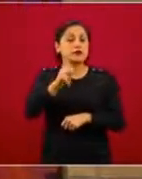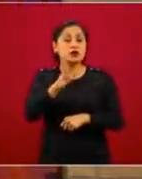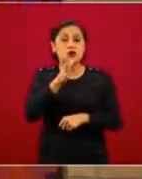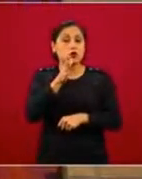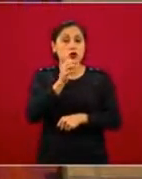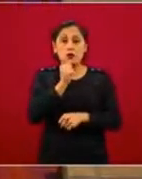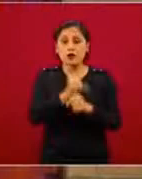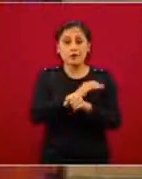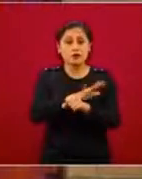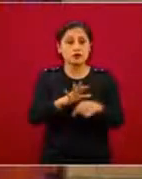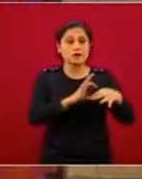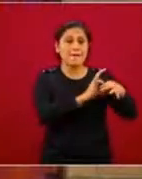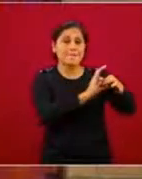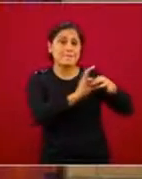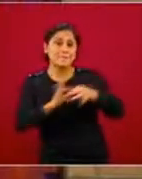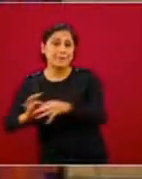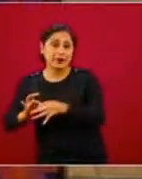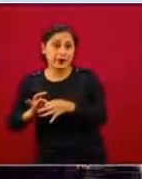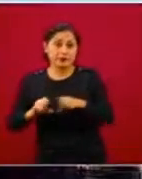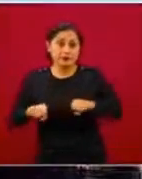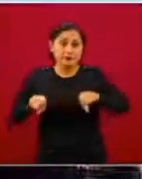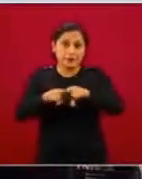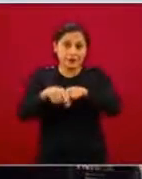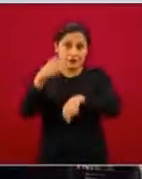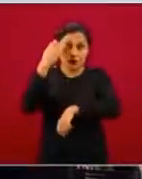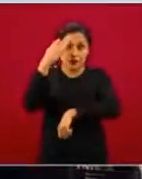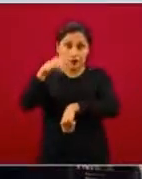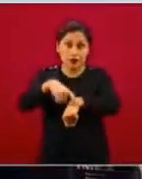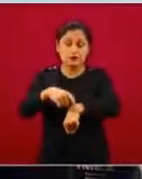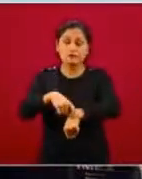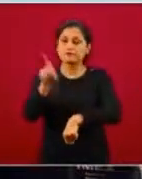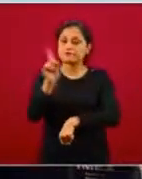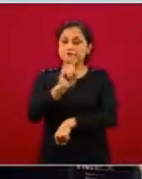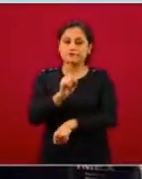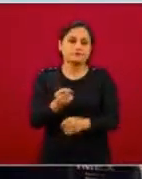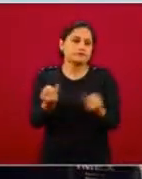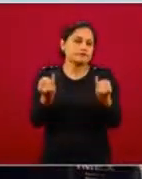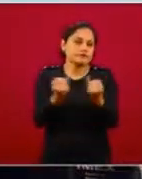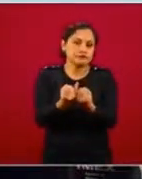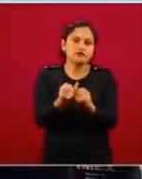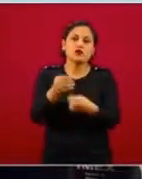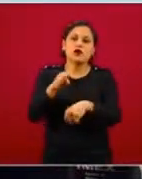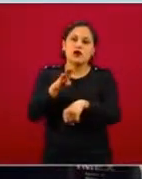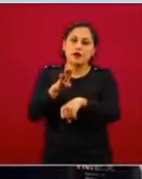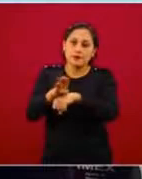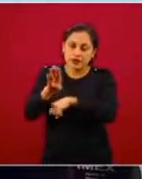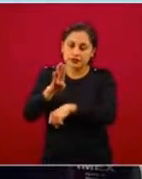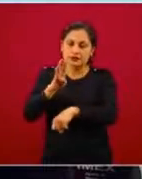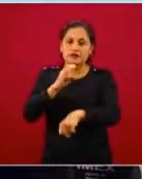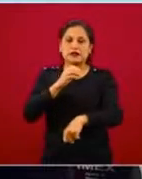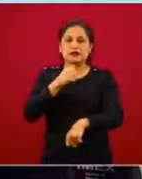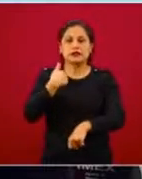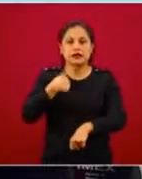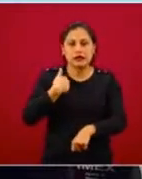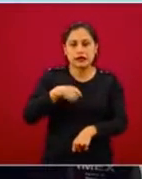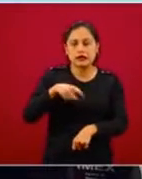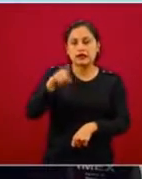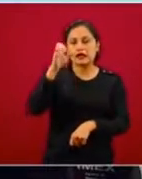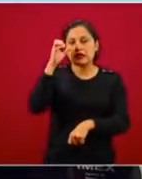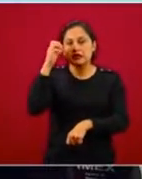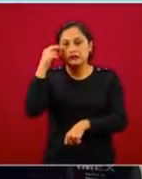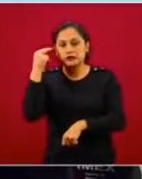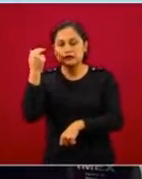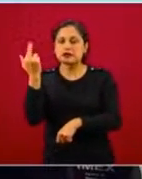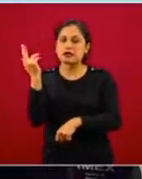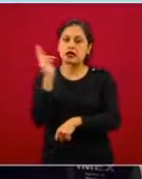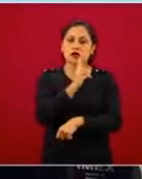al mismo epidemics. tiempo. It's not Lo happening mismo at pasa the en Estados same Unidos, time en Brasil, en everywhere. Canadá, en In the China, United en States, in Rusia, en Brazil, la in India, etcétera. Canada, in